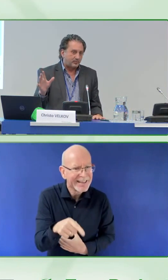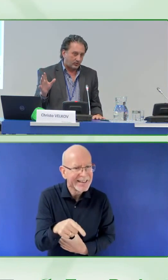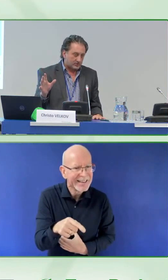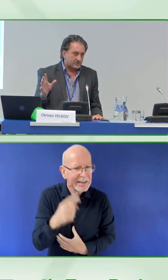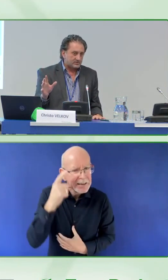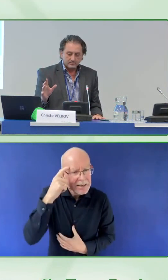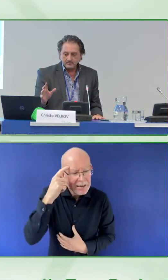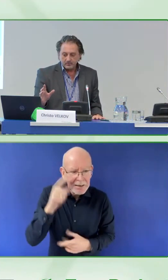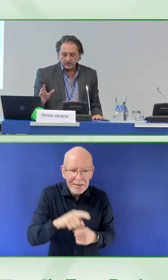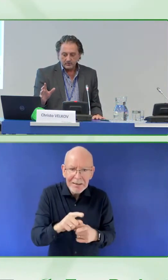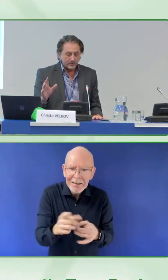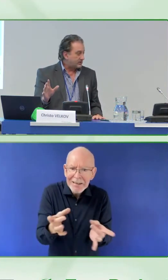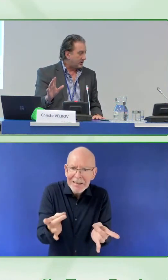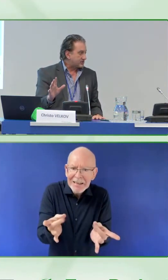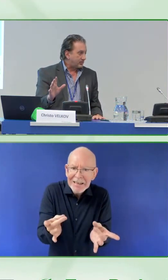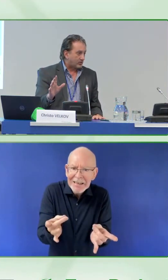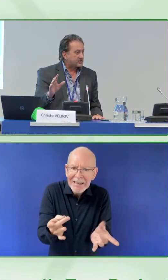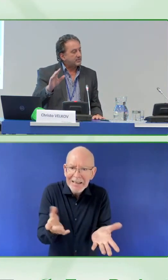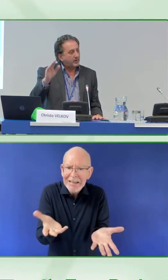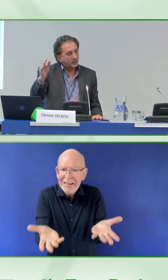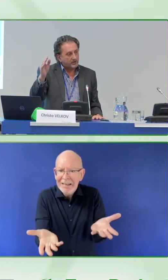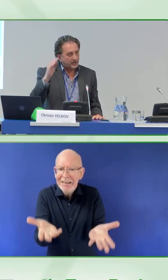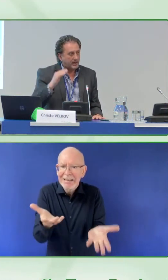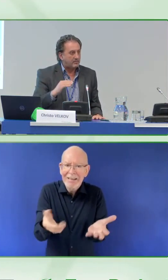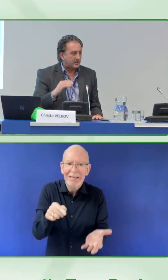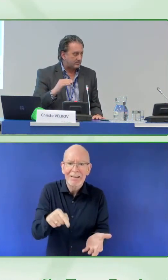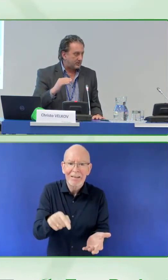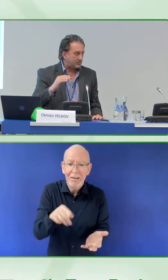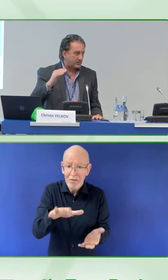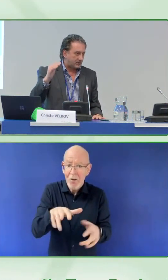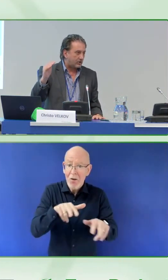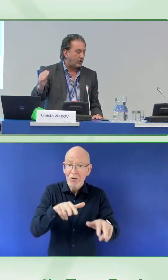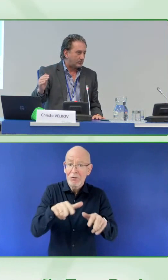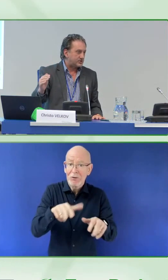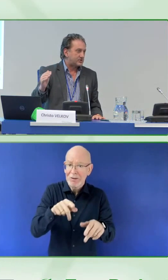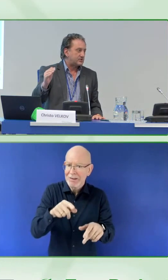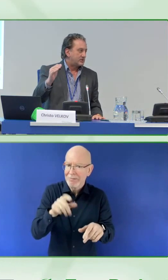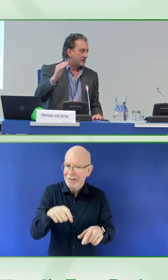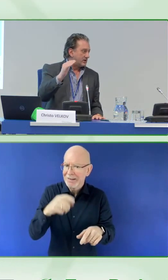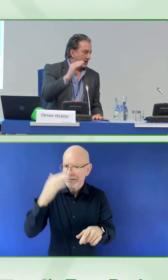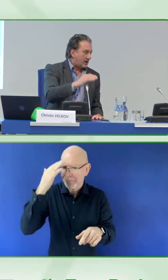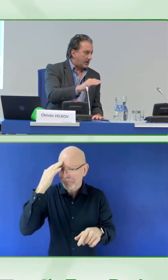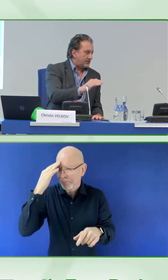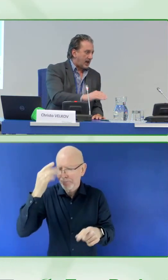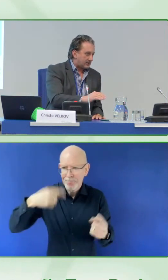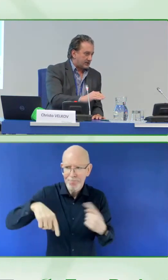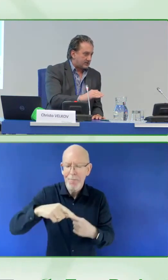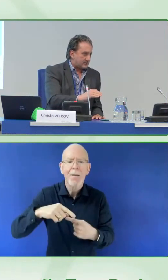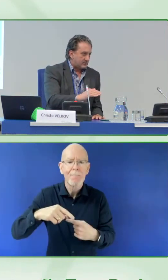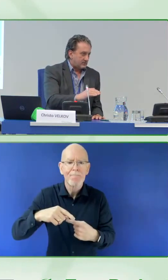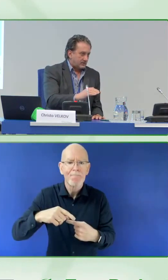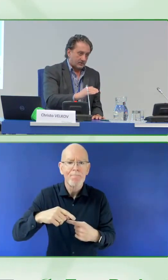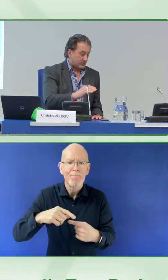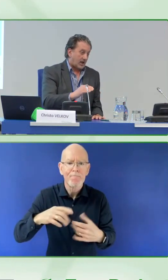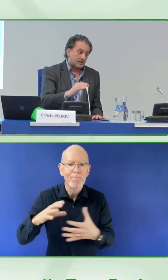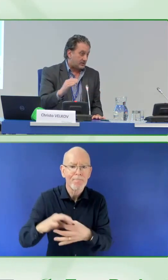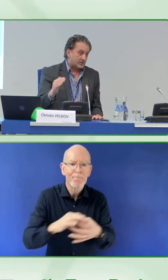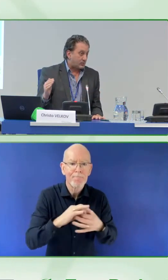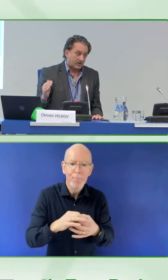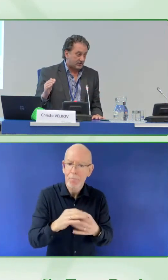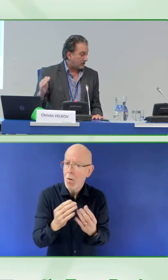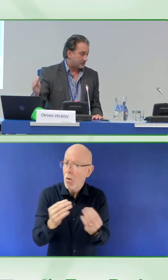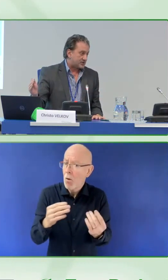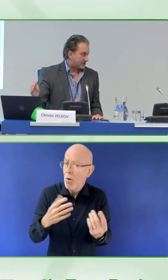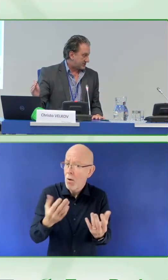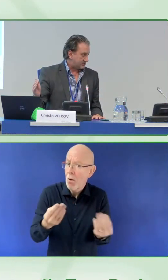about sports. Think about sports, the power dynamic between the coach and the athlete. The athlete